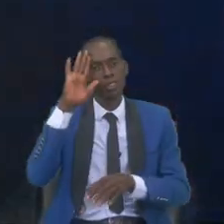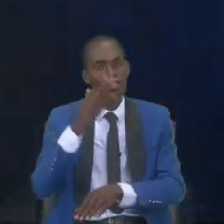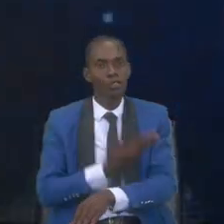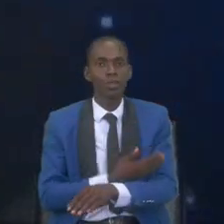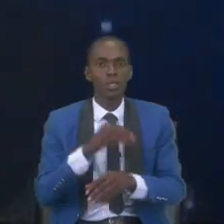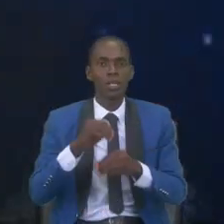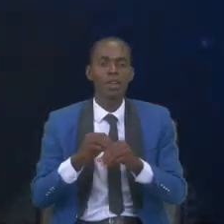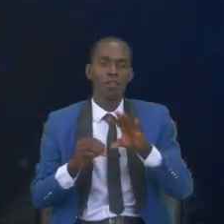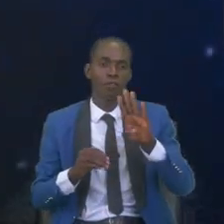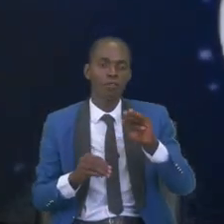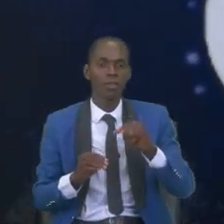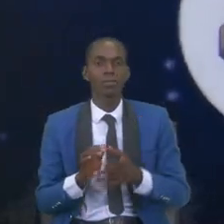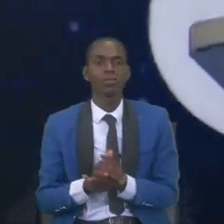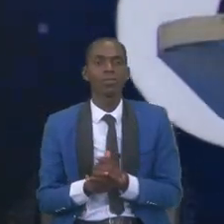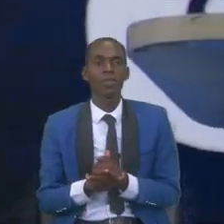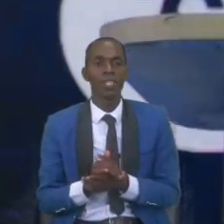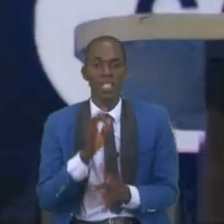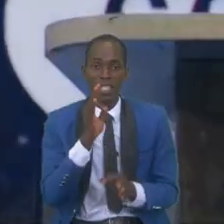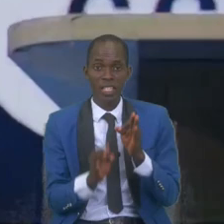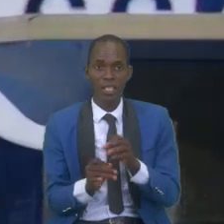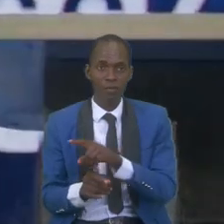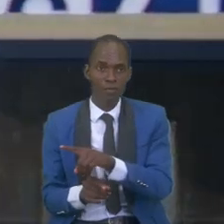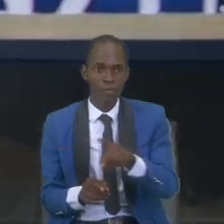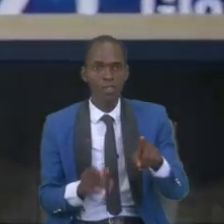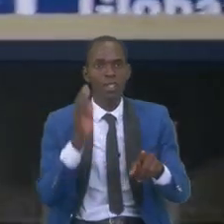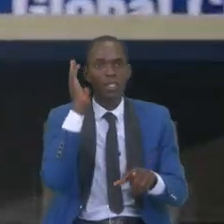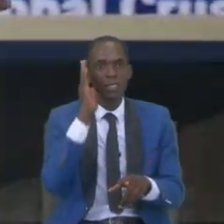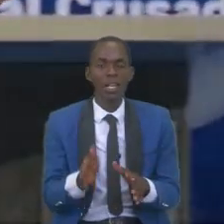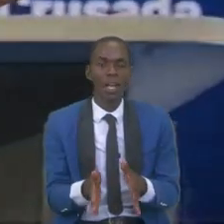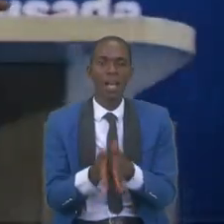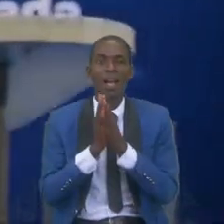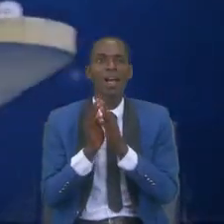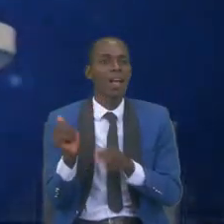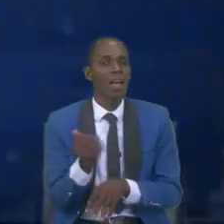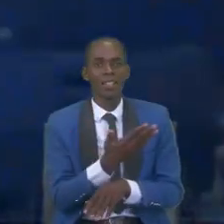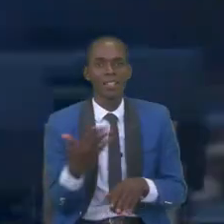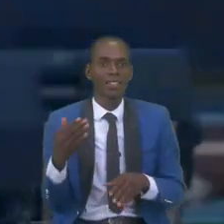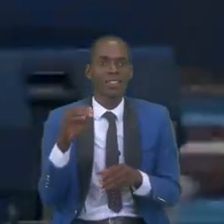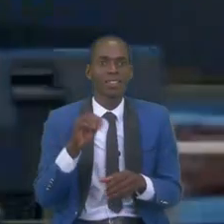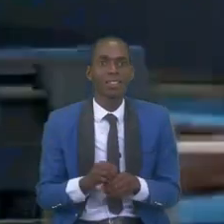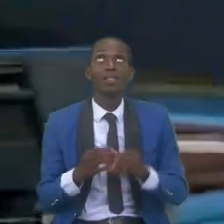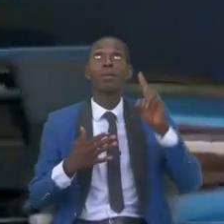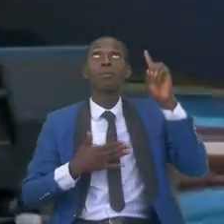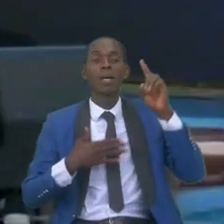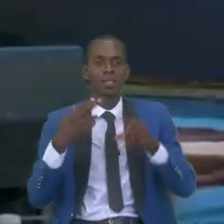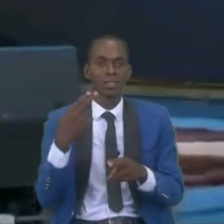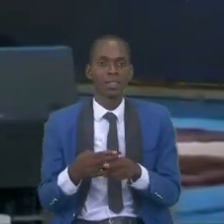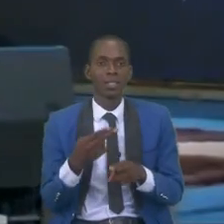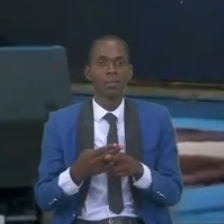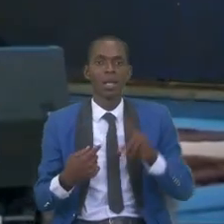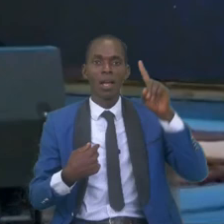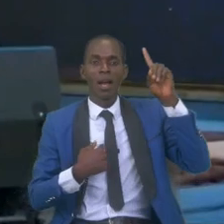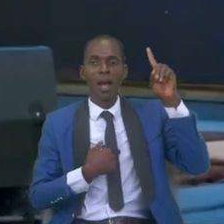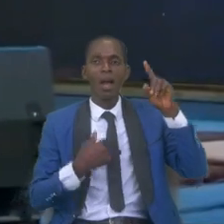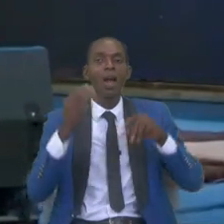14. If ye shall ask anything in my name, what will happen?